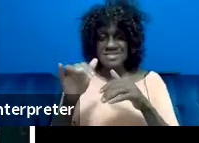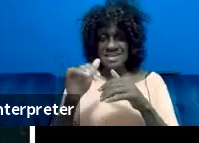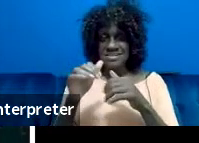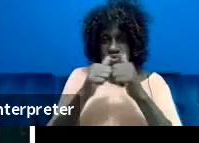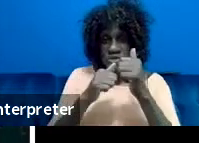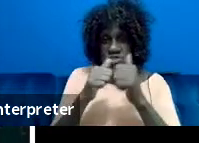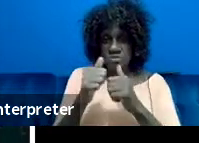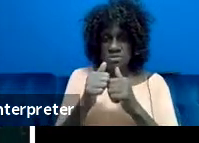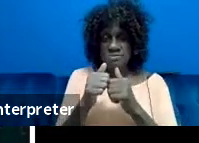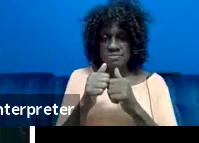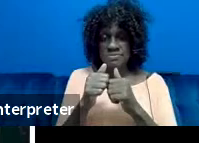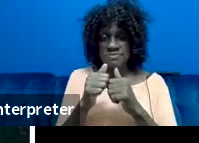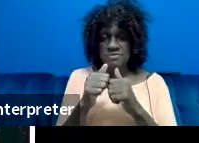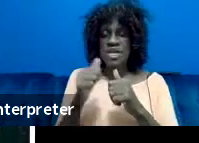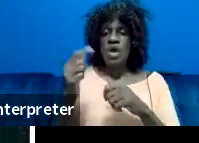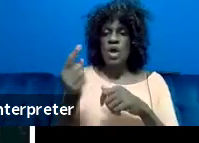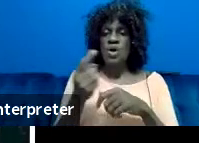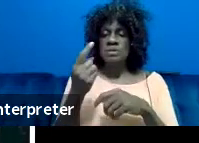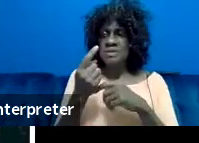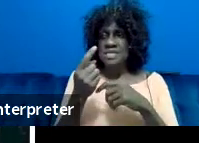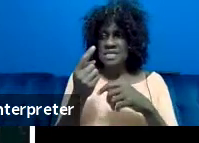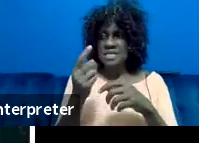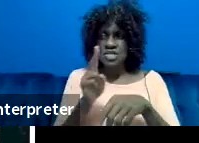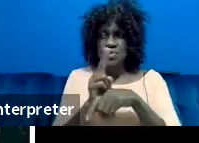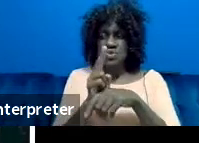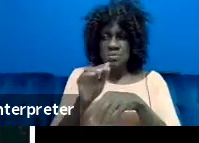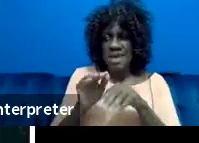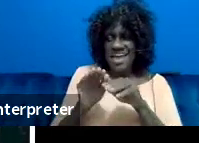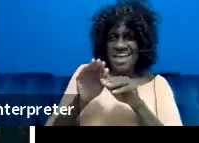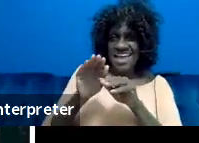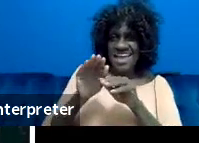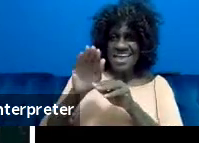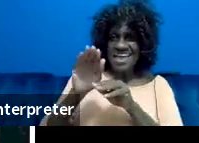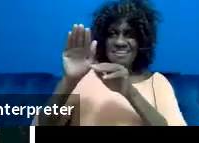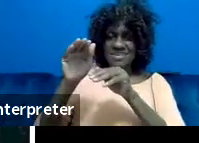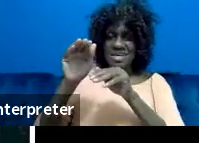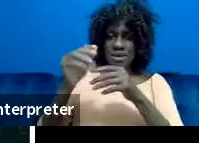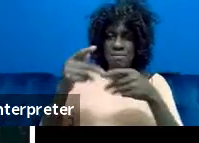only be counted as an elevated play component.